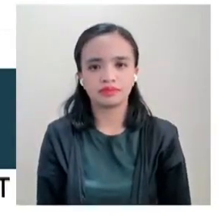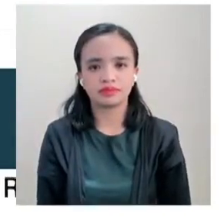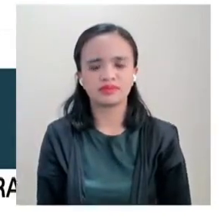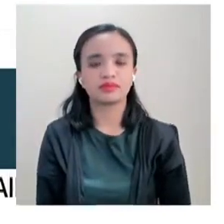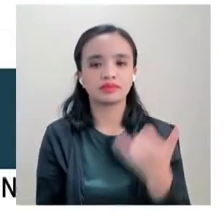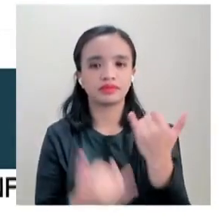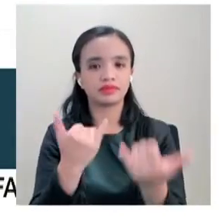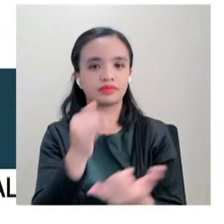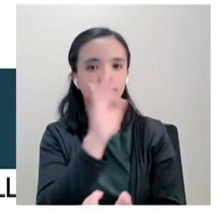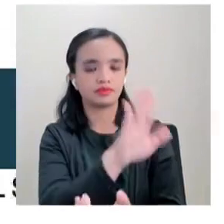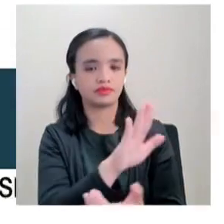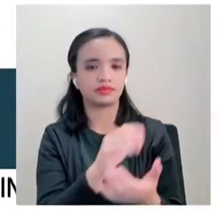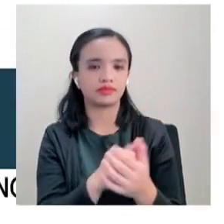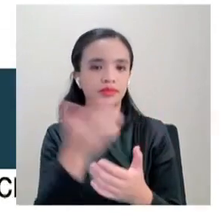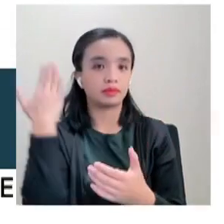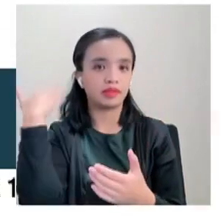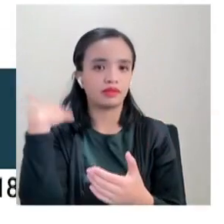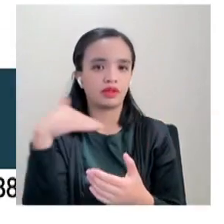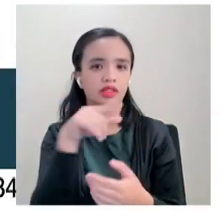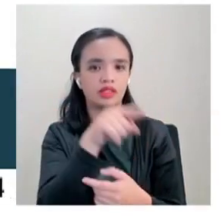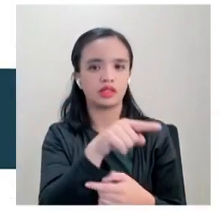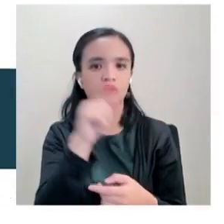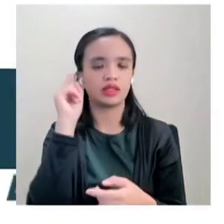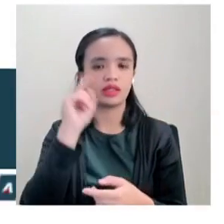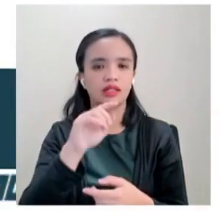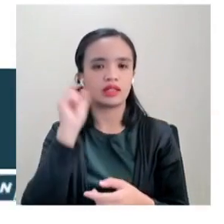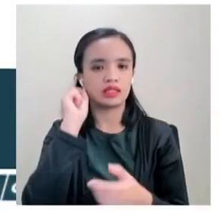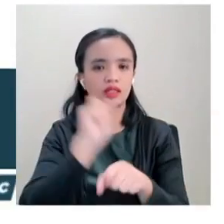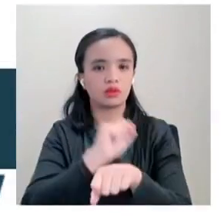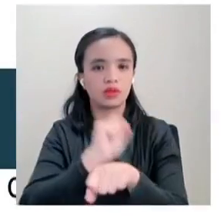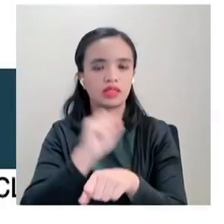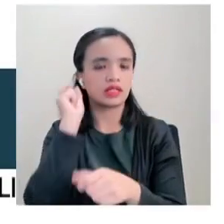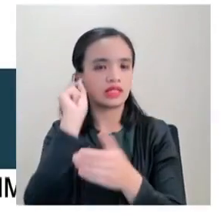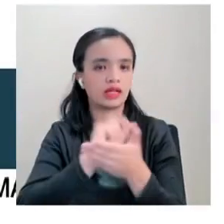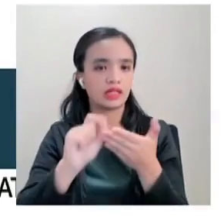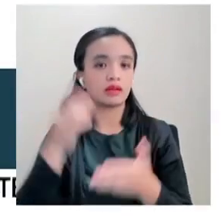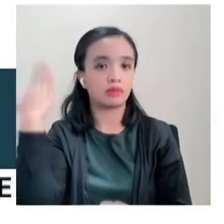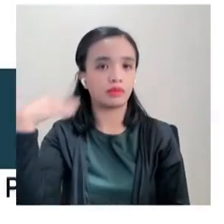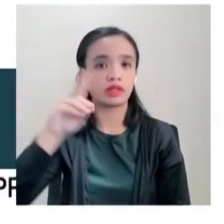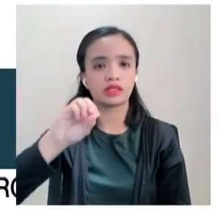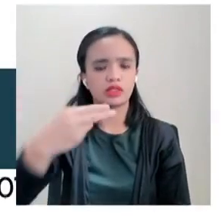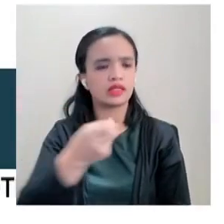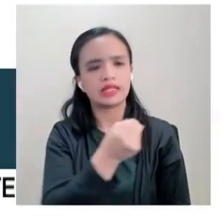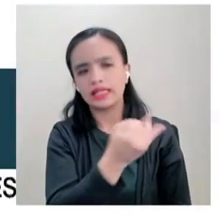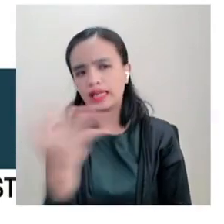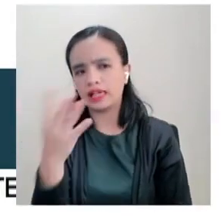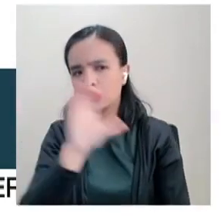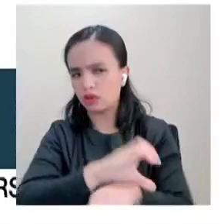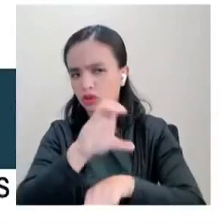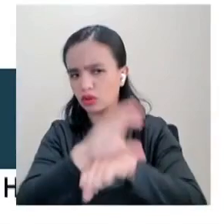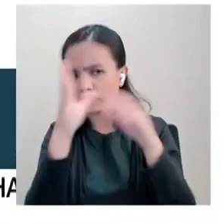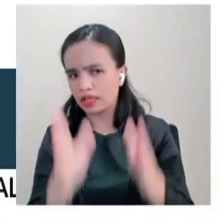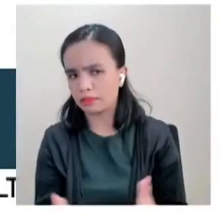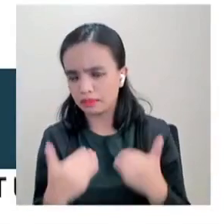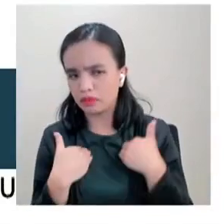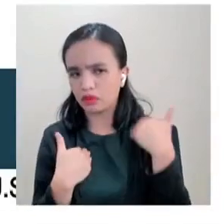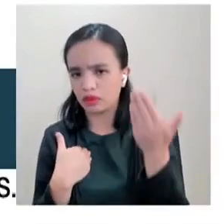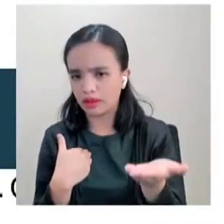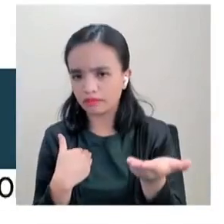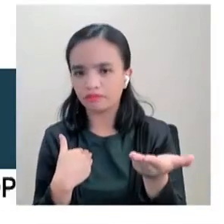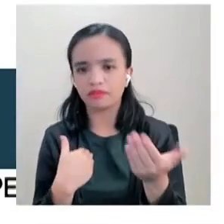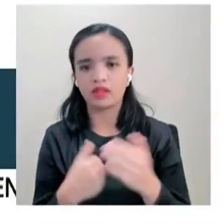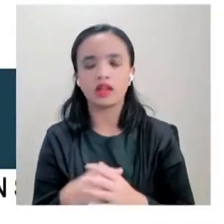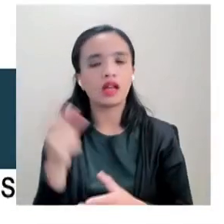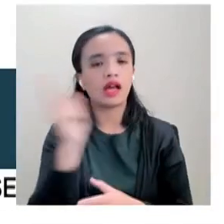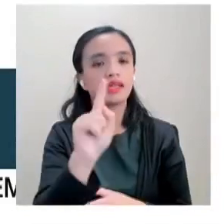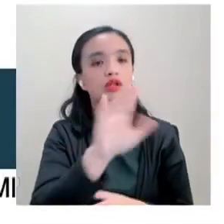hat as a former secretary of the health department. How many consultants did you have? And what was your system then